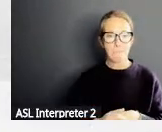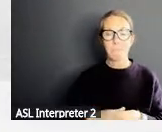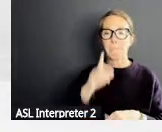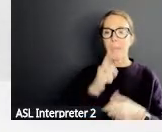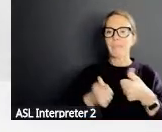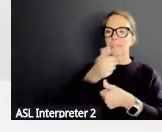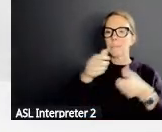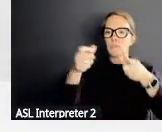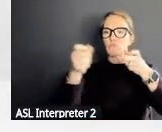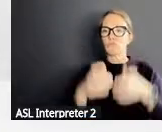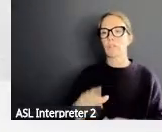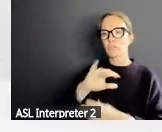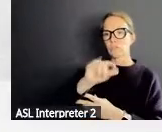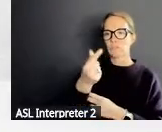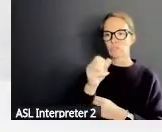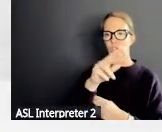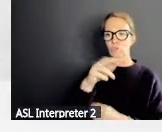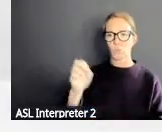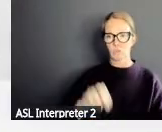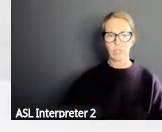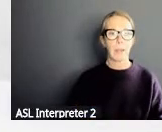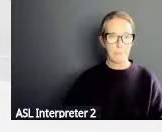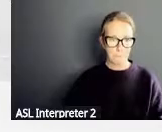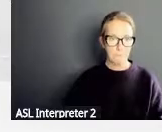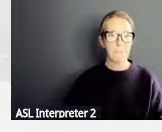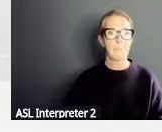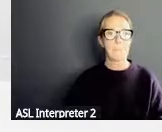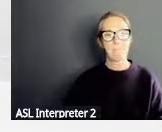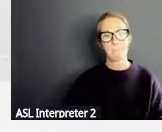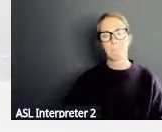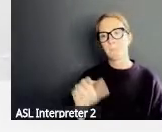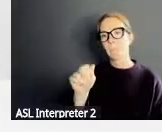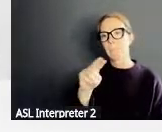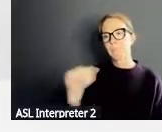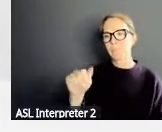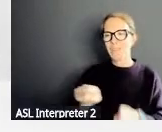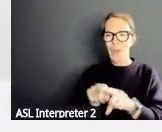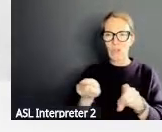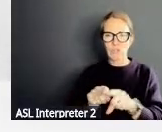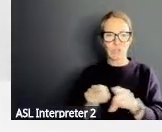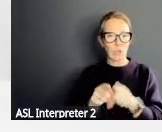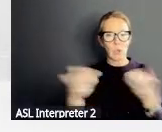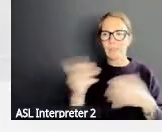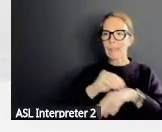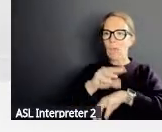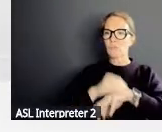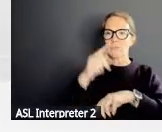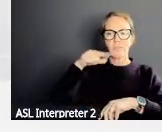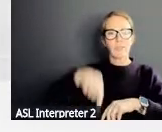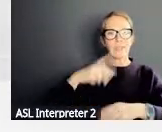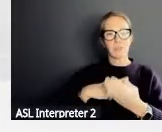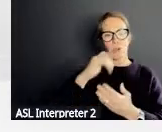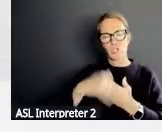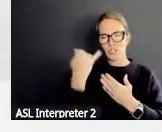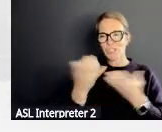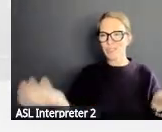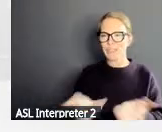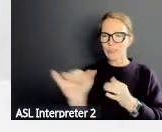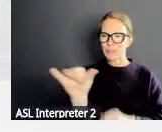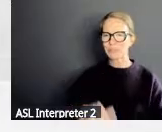Director George Todorovich. Anna, too, is also the counsel for this project. and is with us today.